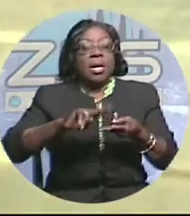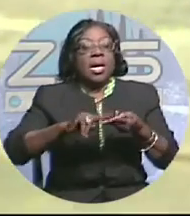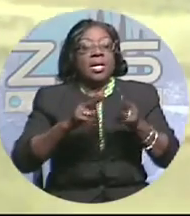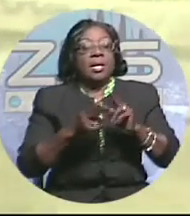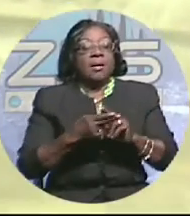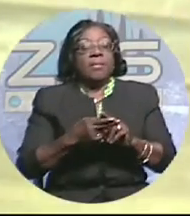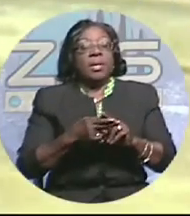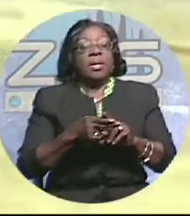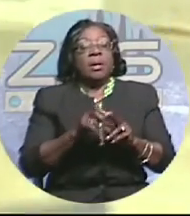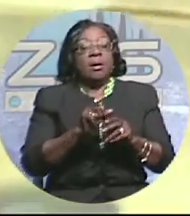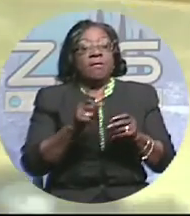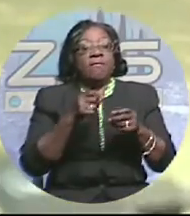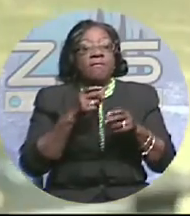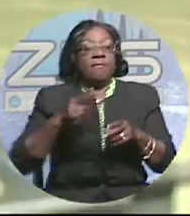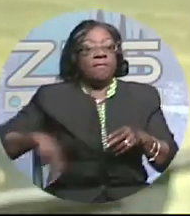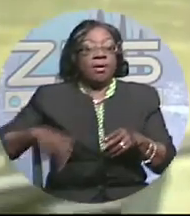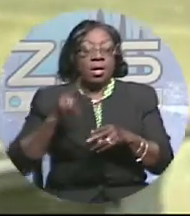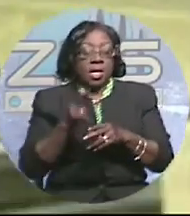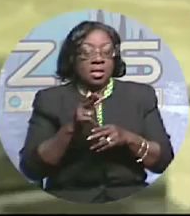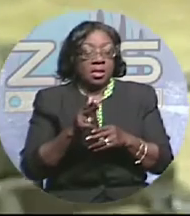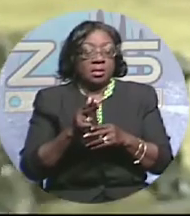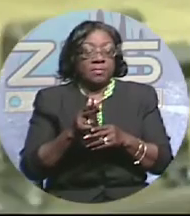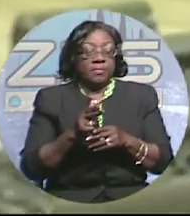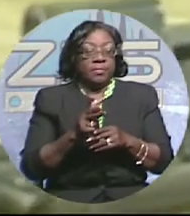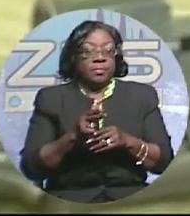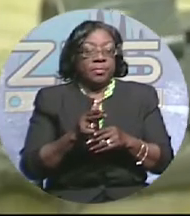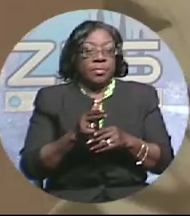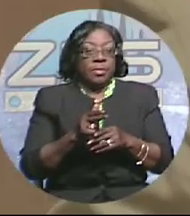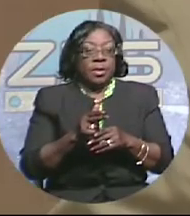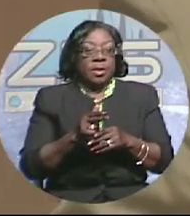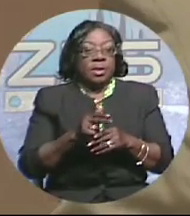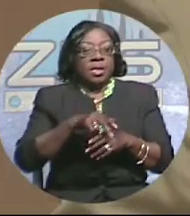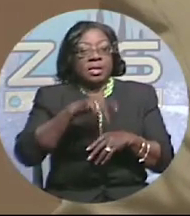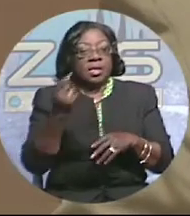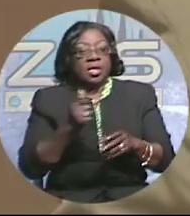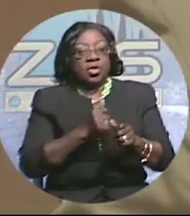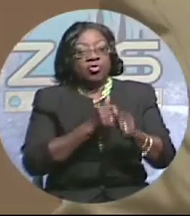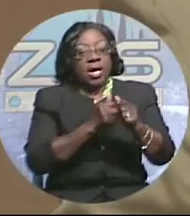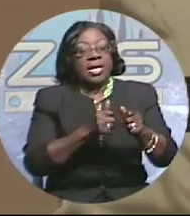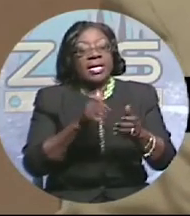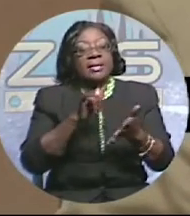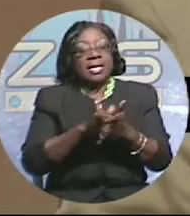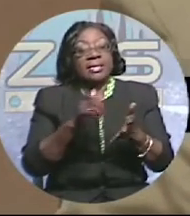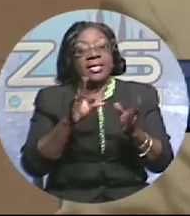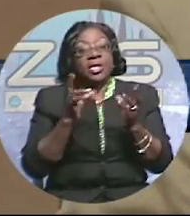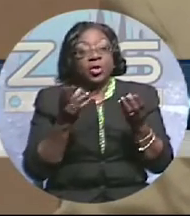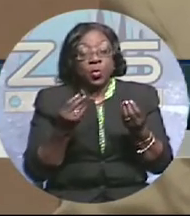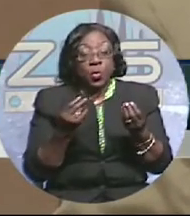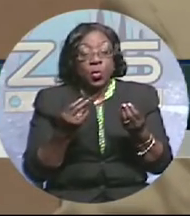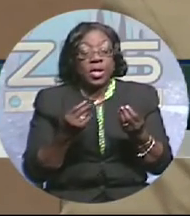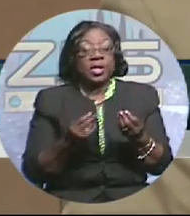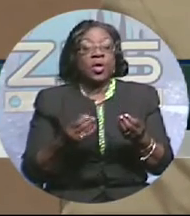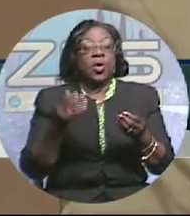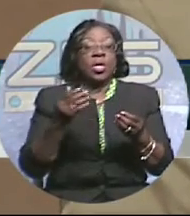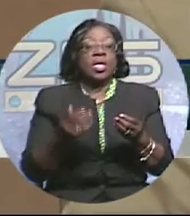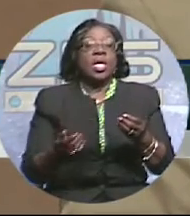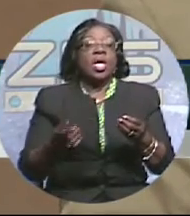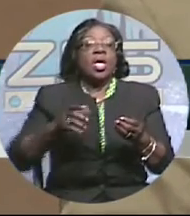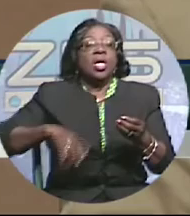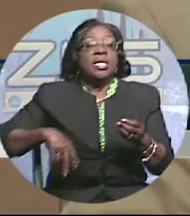tracing tactic used by the police is called time to crime. From the point of purchase in a store in